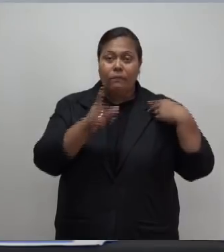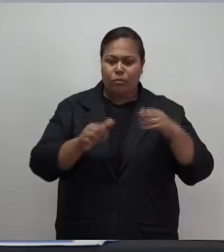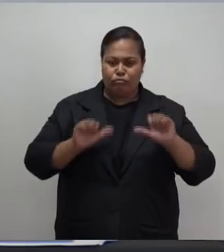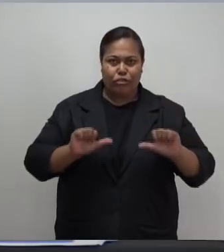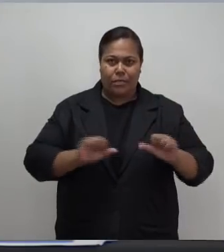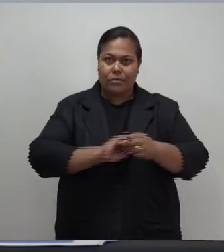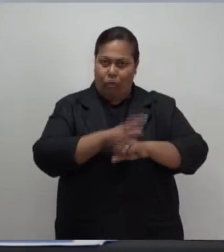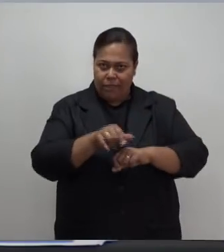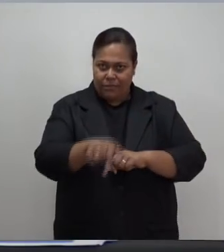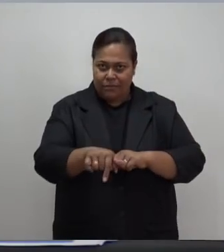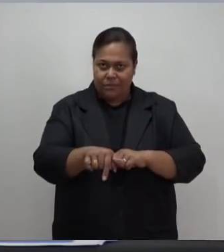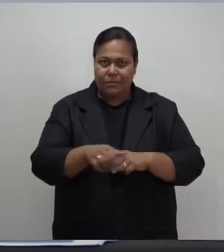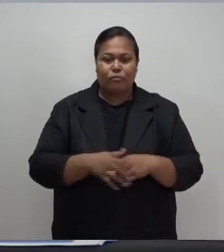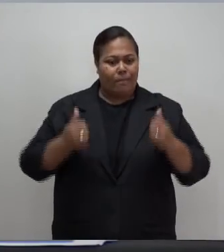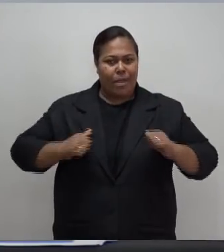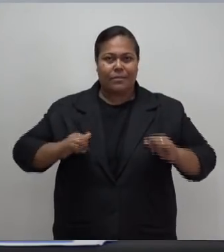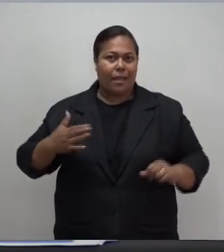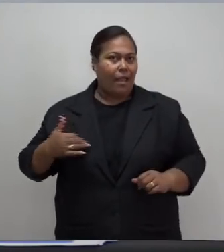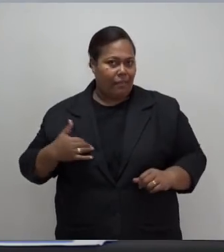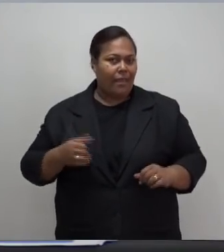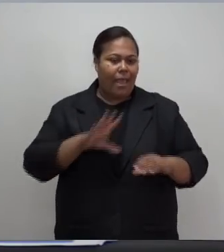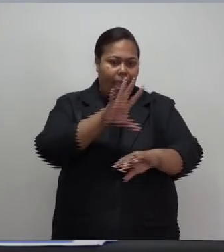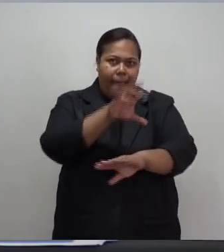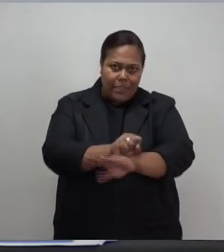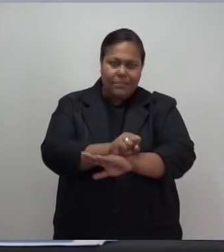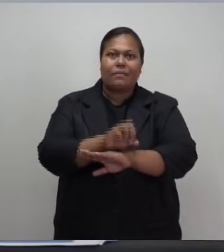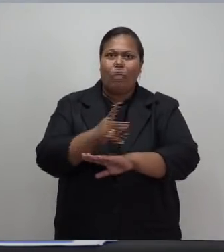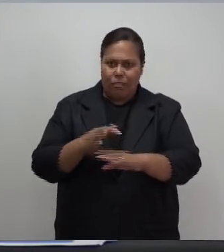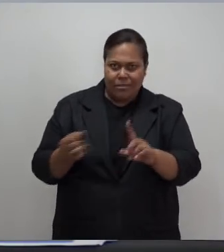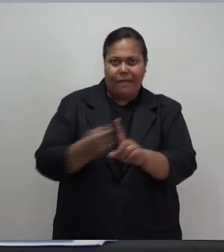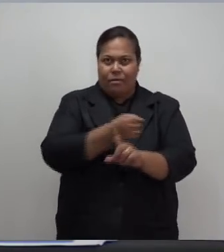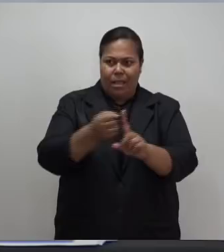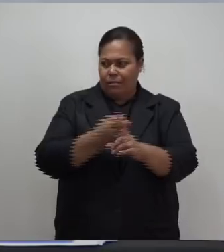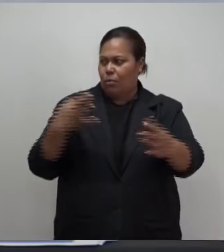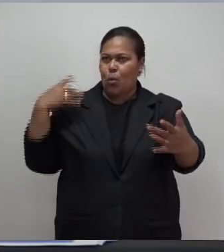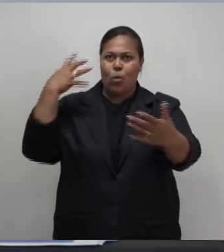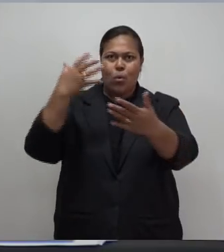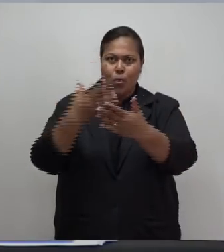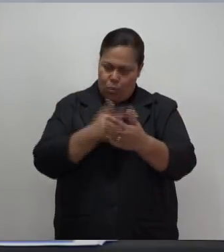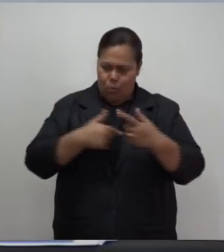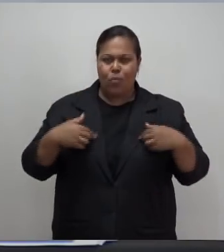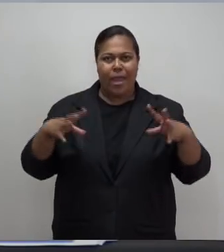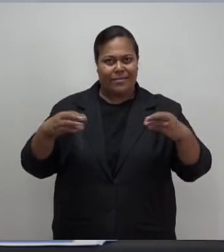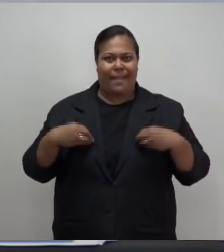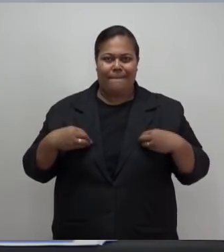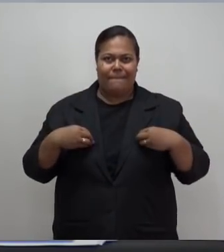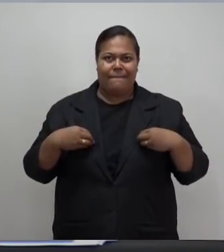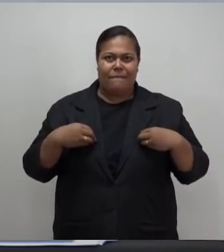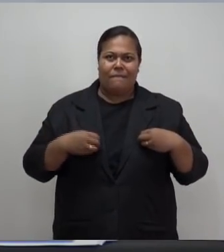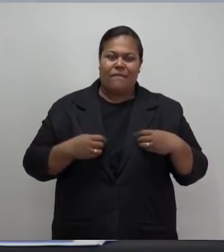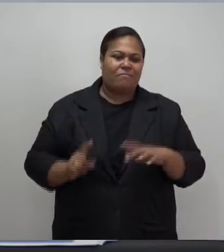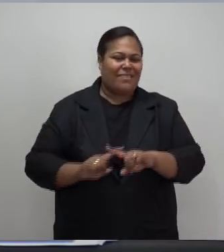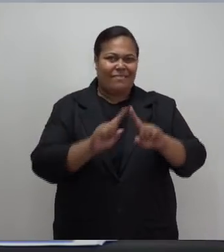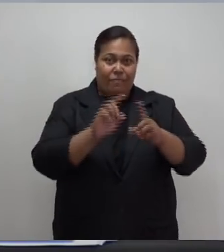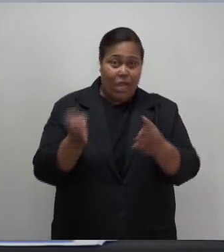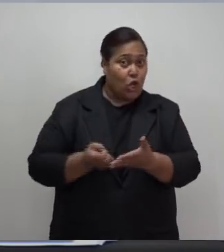schools, practicing the healthy habits that we have advocated for and that we have embraced in every corner of COVID-safe economic